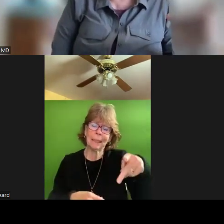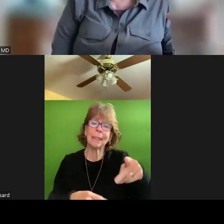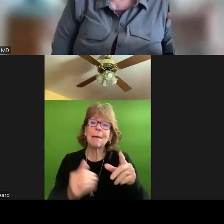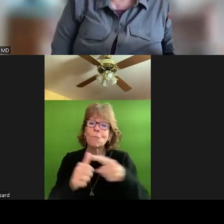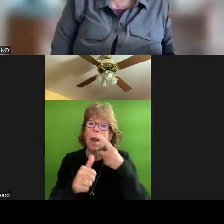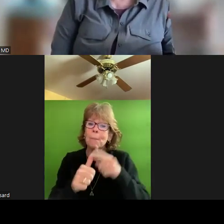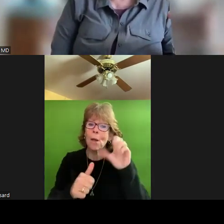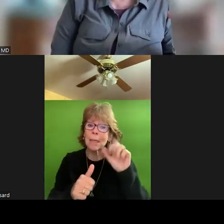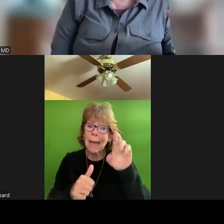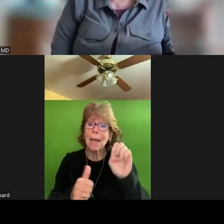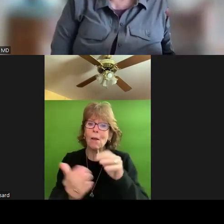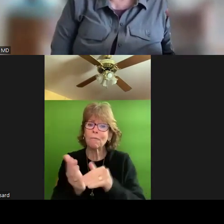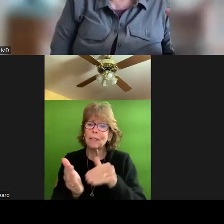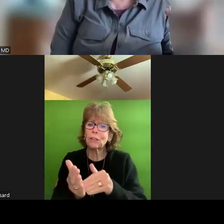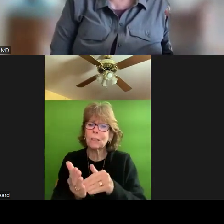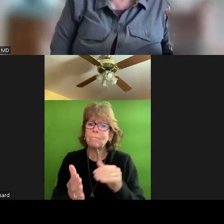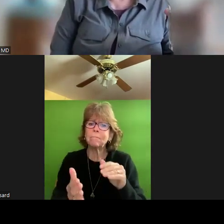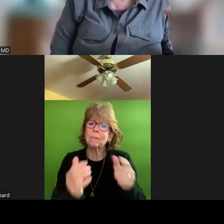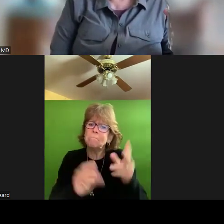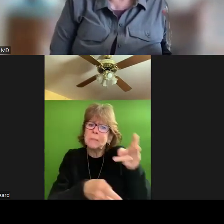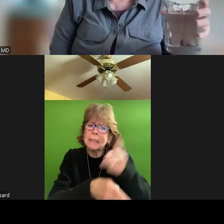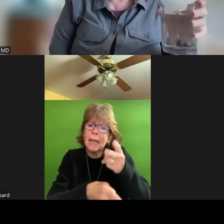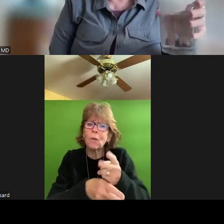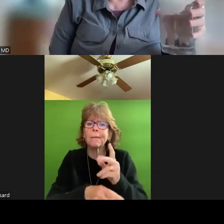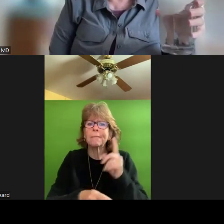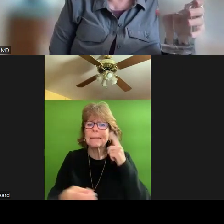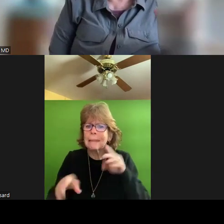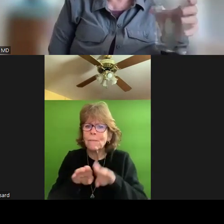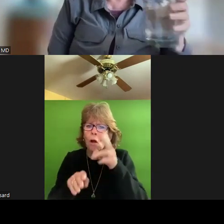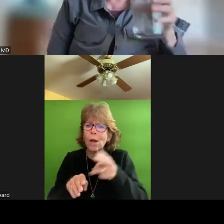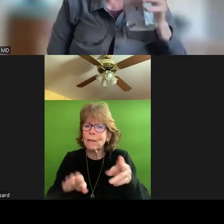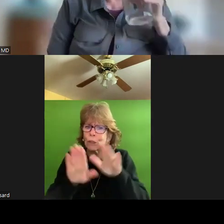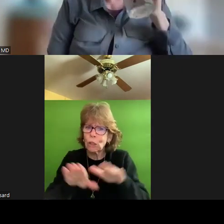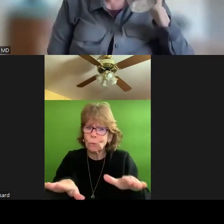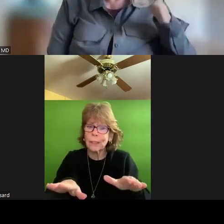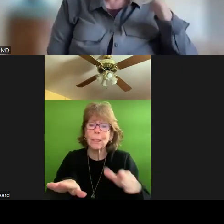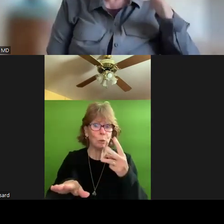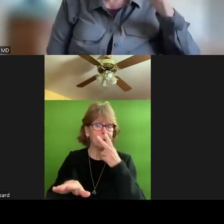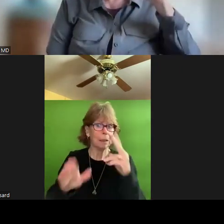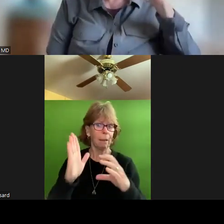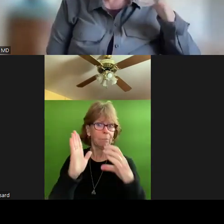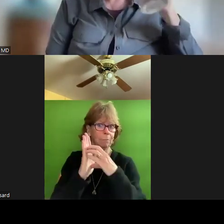hard of hearing. That's included in the policy under recommendation 7.